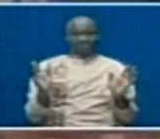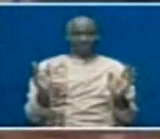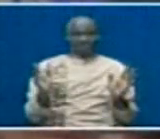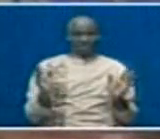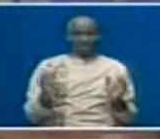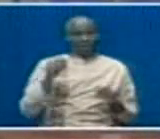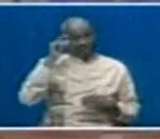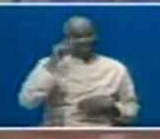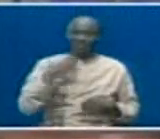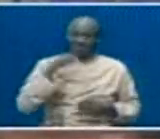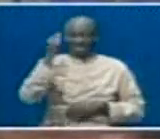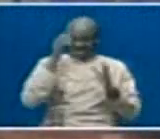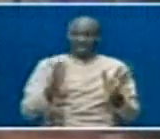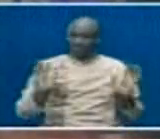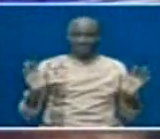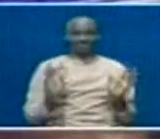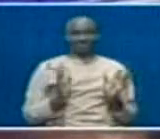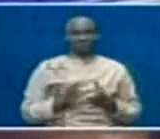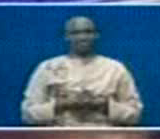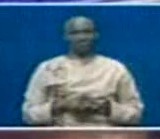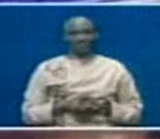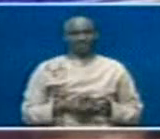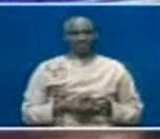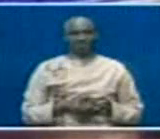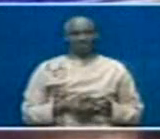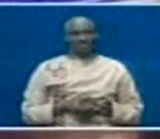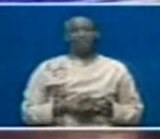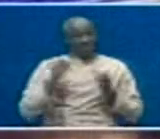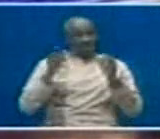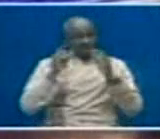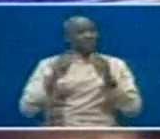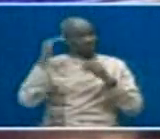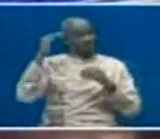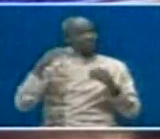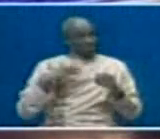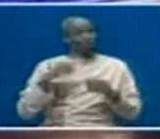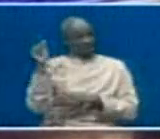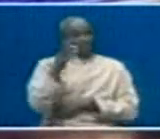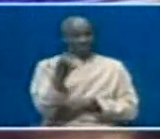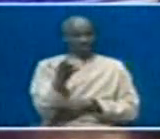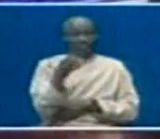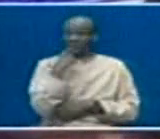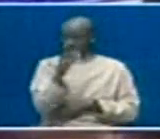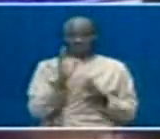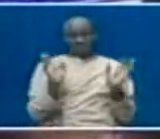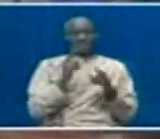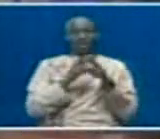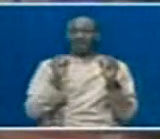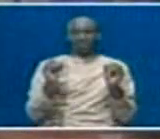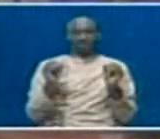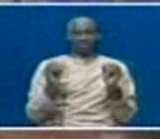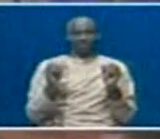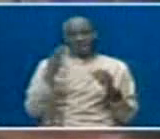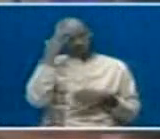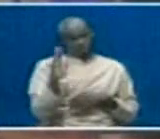Pwani, and I am a Kenya. Yeah. Finish. Yeah. A lot of dignitaries are going to show up, aren't they? I'm not going to mention names because